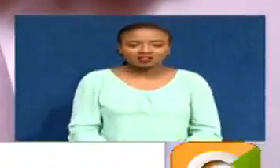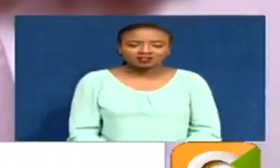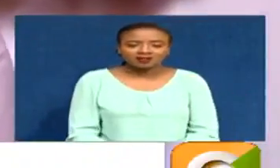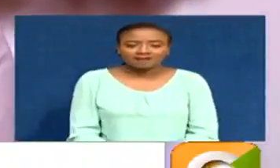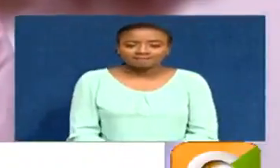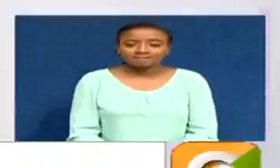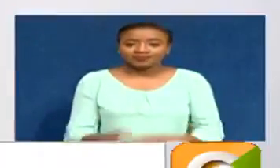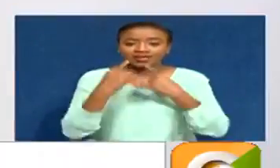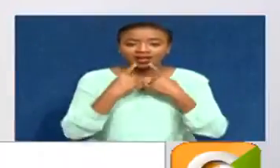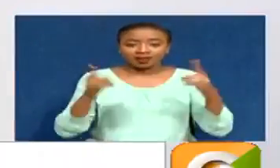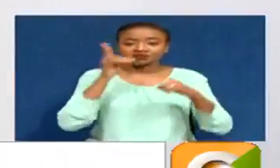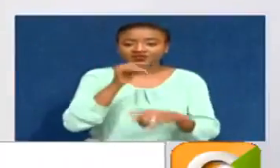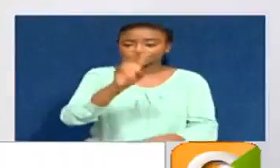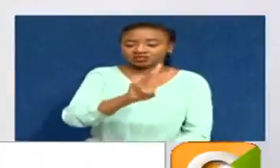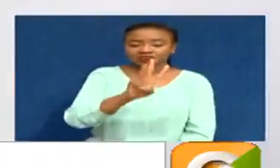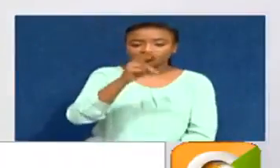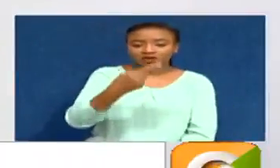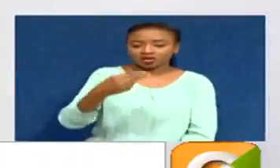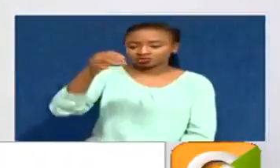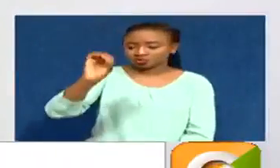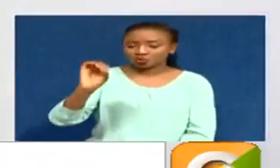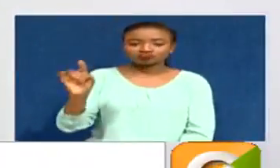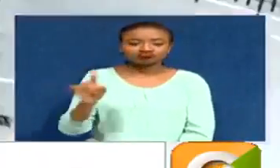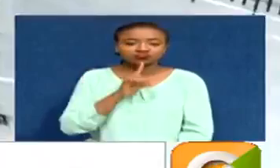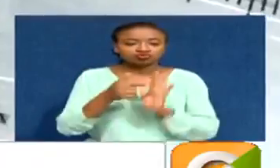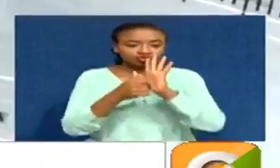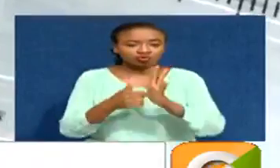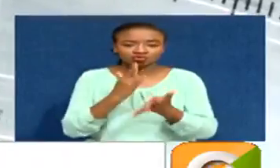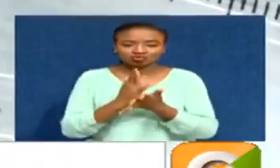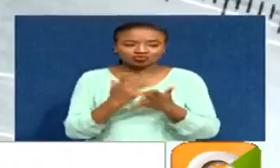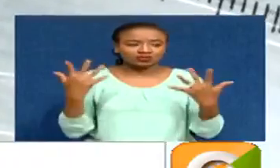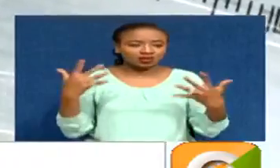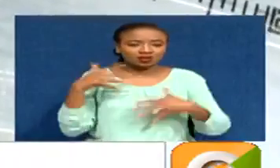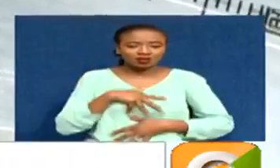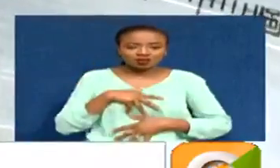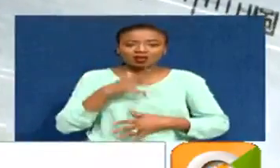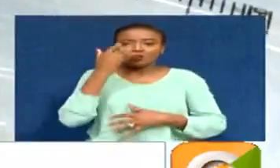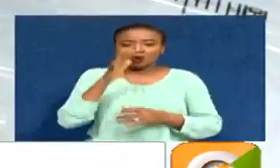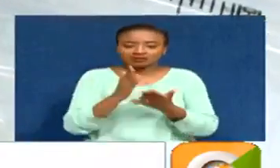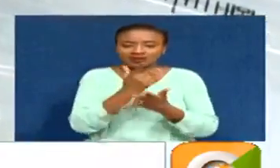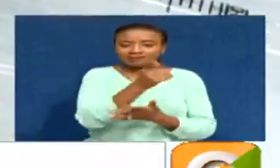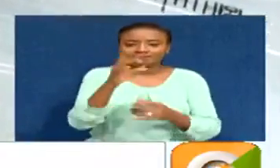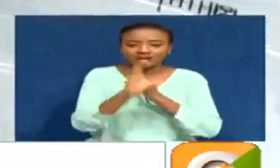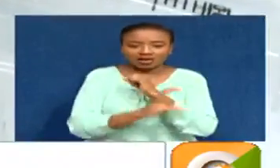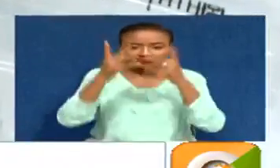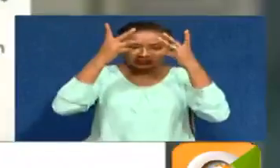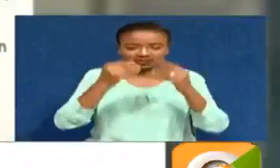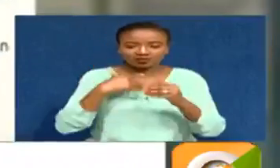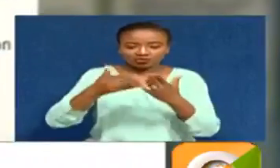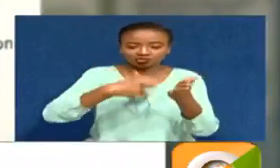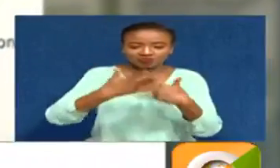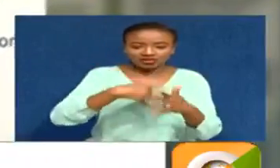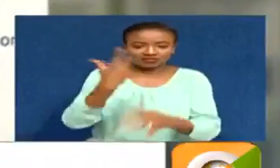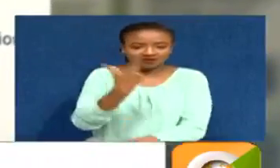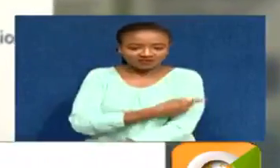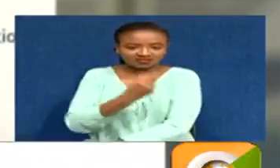The announcement by the World Health Organization is a major setback for countries that have opted to mix vaccine